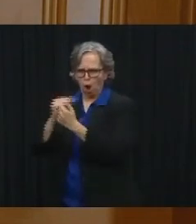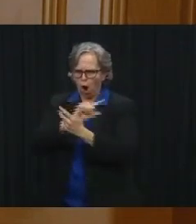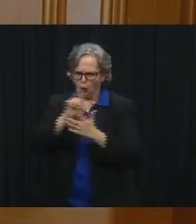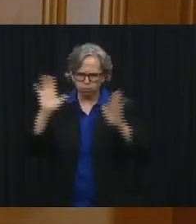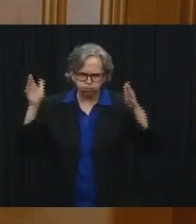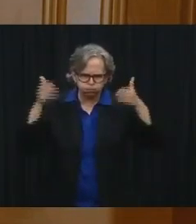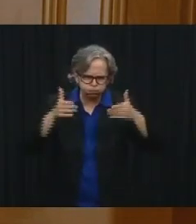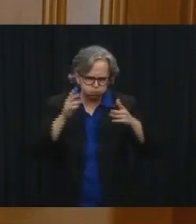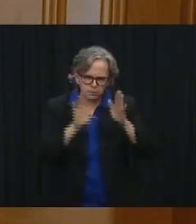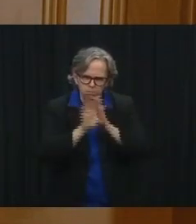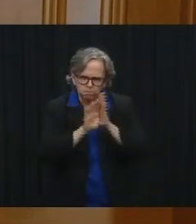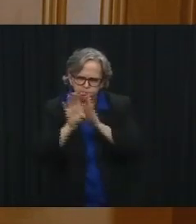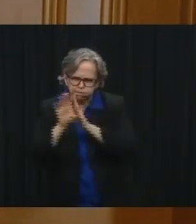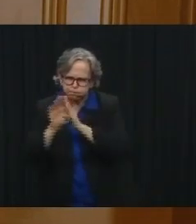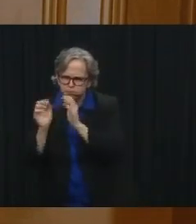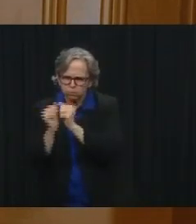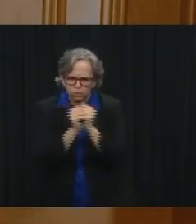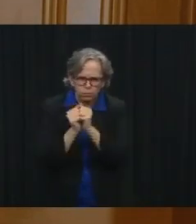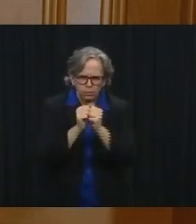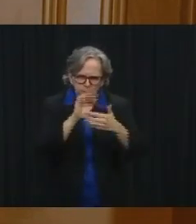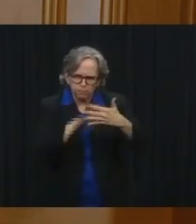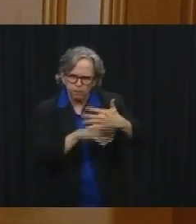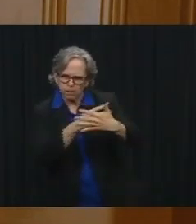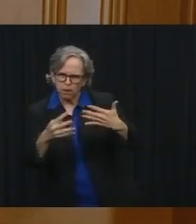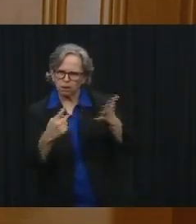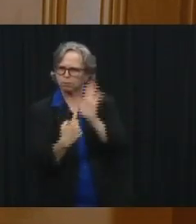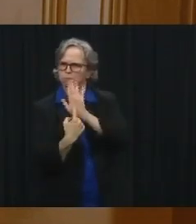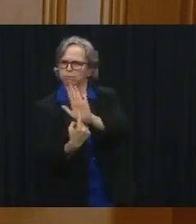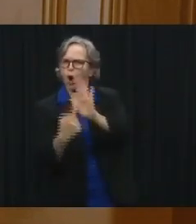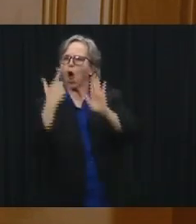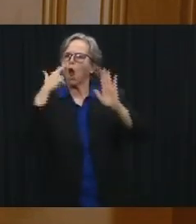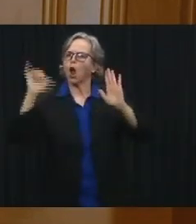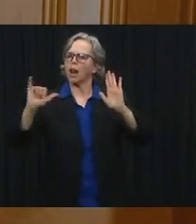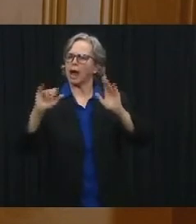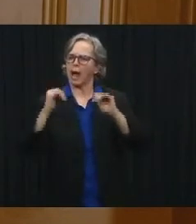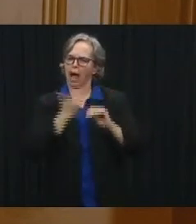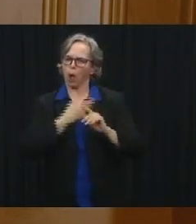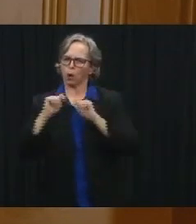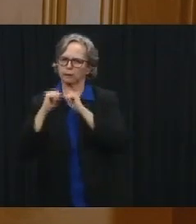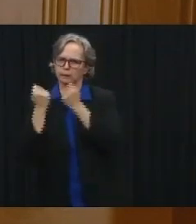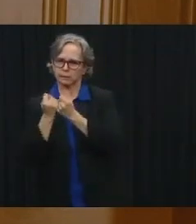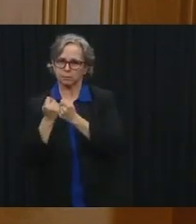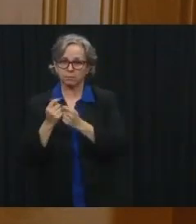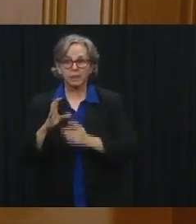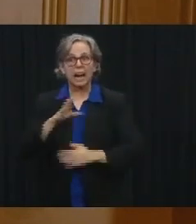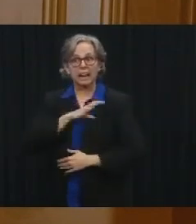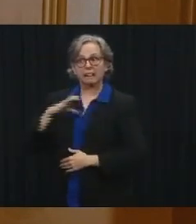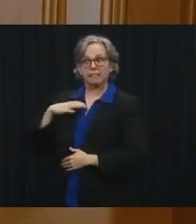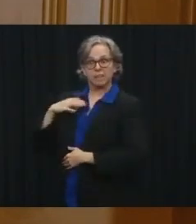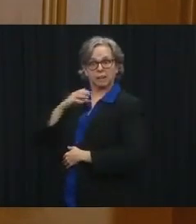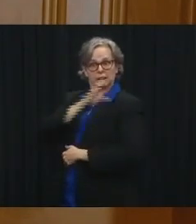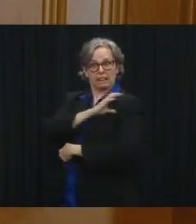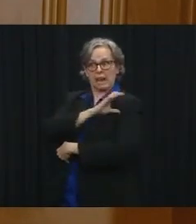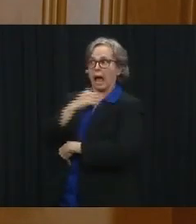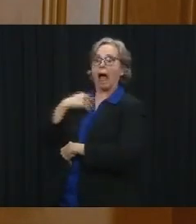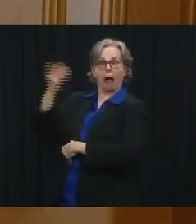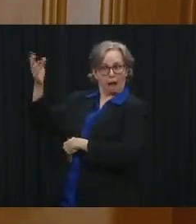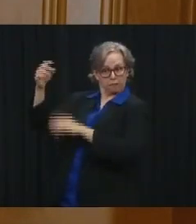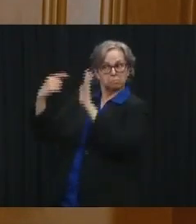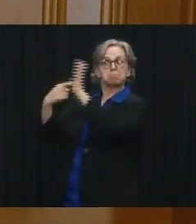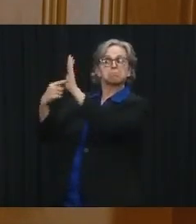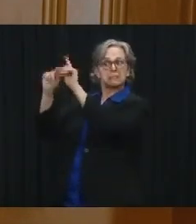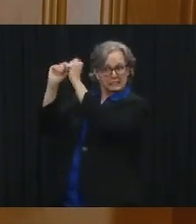together to form this modeling team, and they're working hard on that every day. Cleveland Clinic also has a separate modeling team. They're comparing